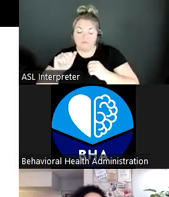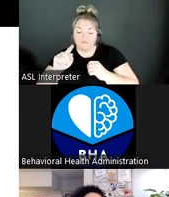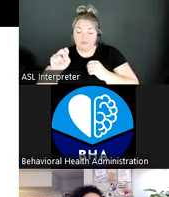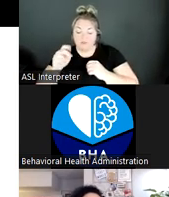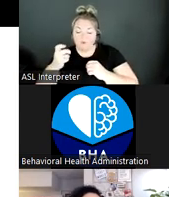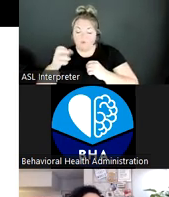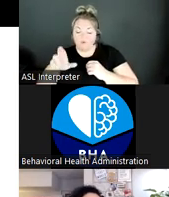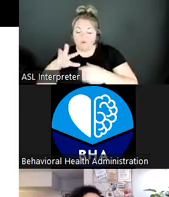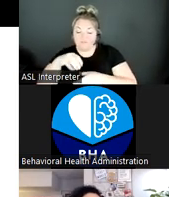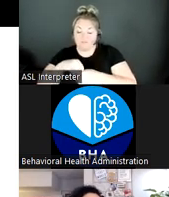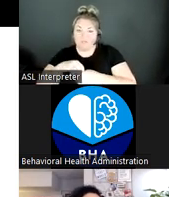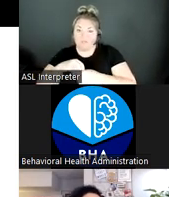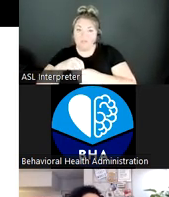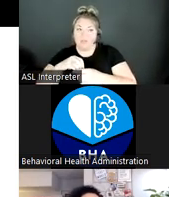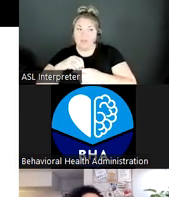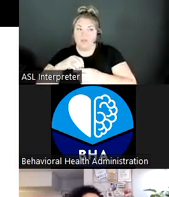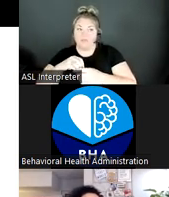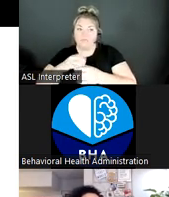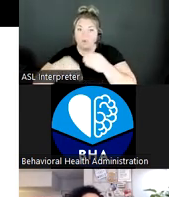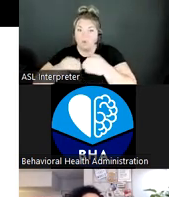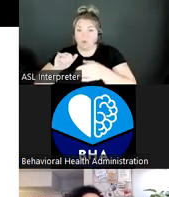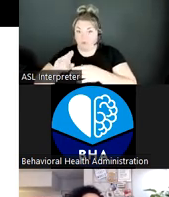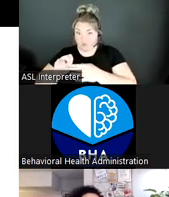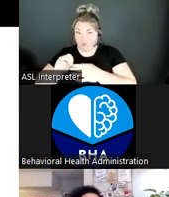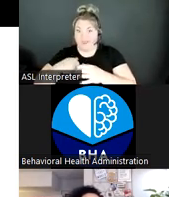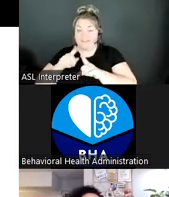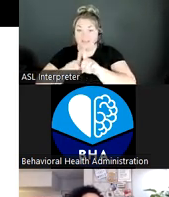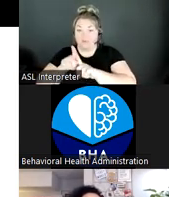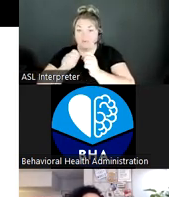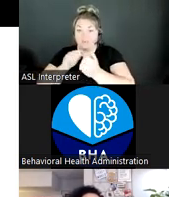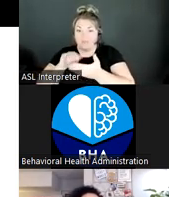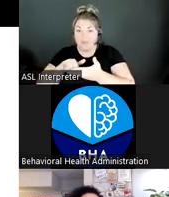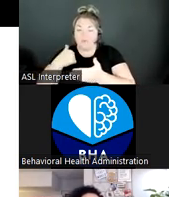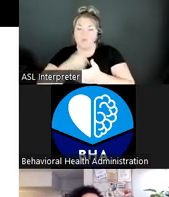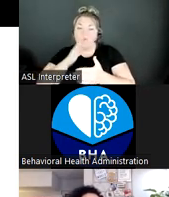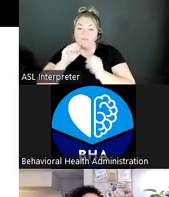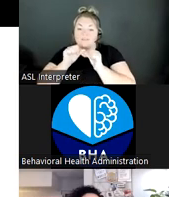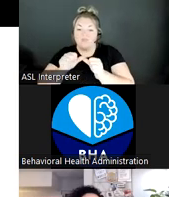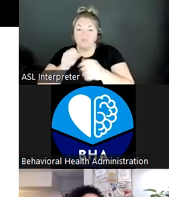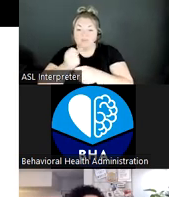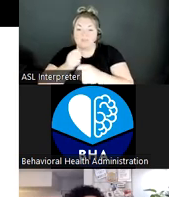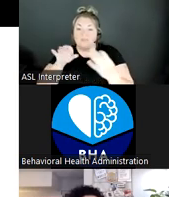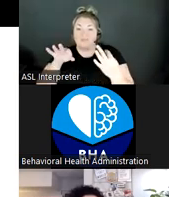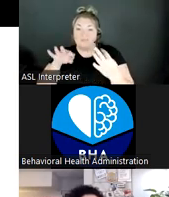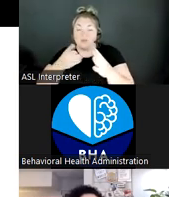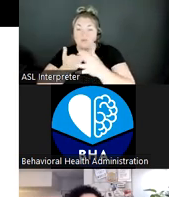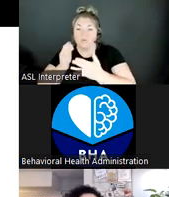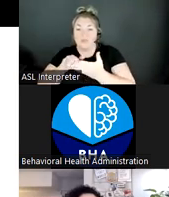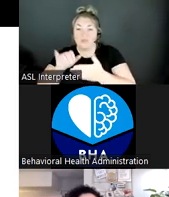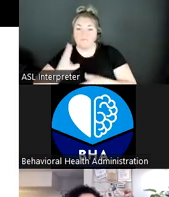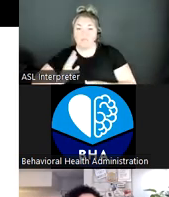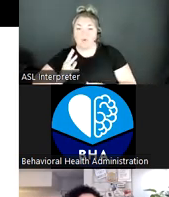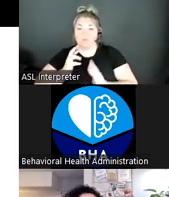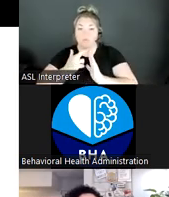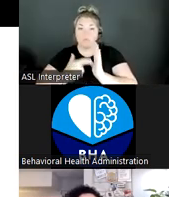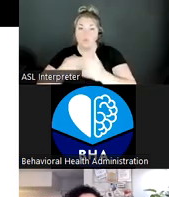concluded in June has a little asterisk to it, because we will continue to be able to receive feedback through this formal